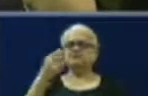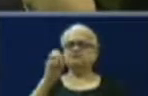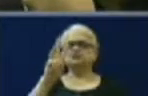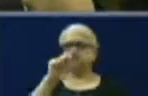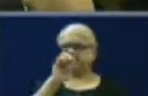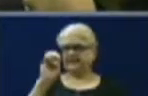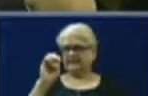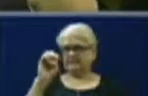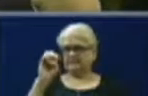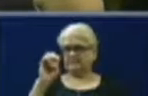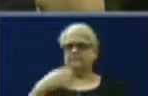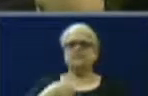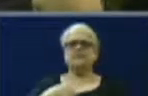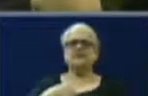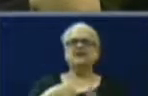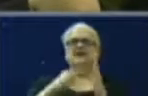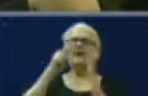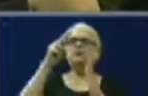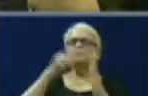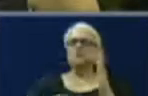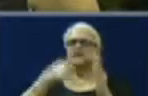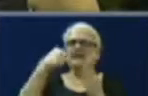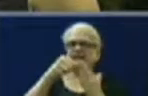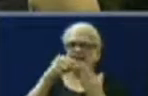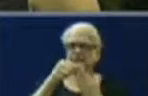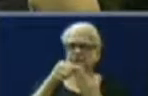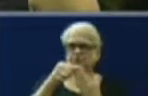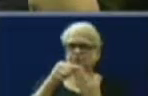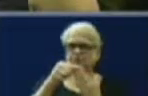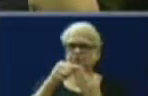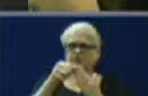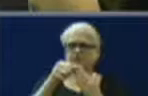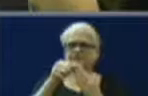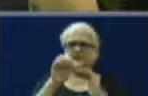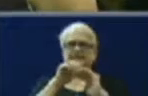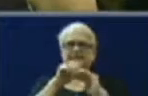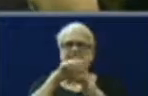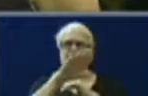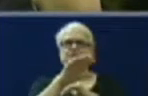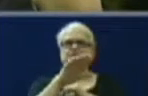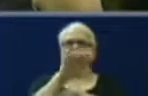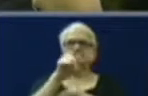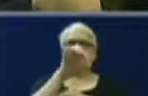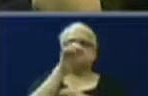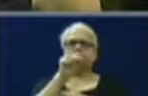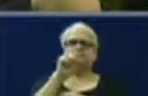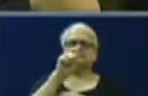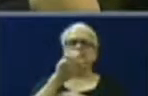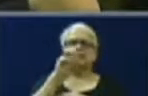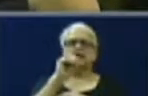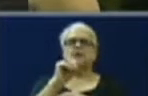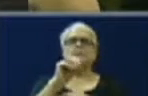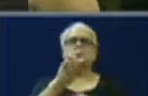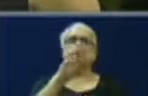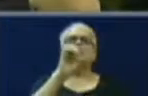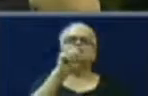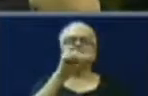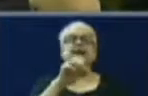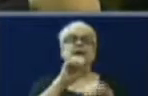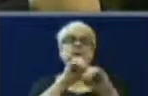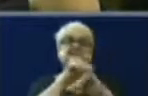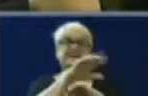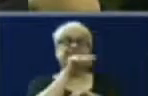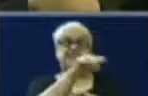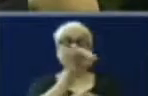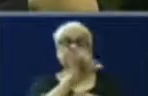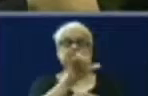I would like to read a letter that will also be submitted to the DearJCPS.com website in case I don't make it through the entire thing in 3 minutes. I encourage you to visit